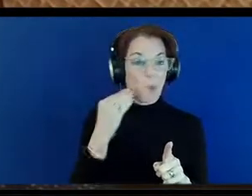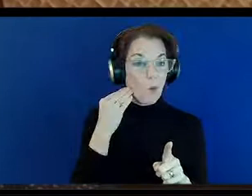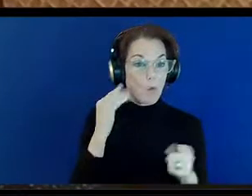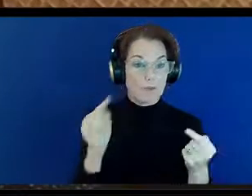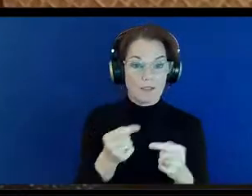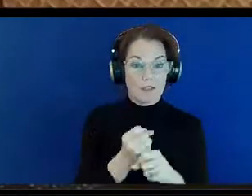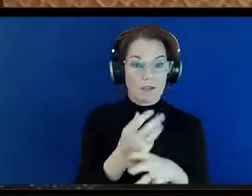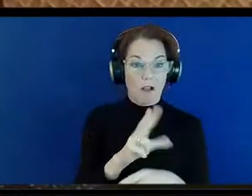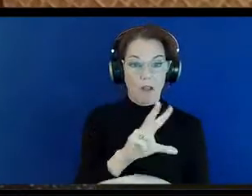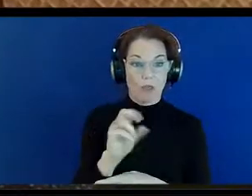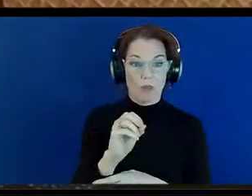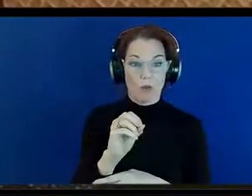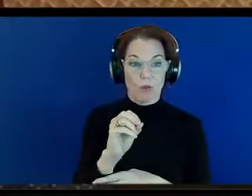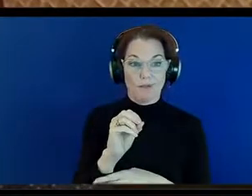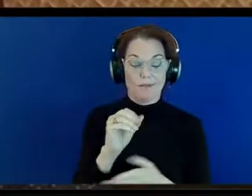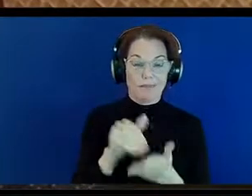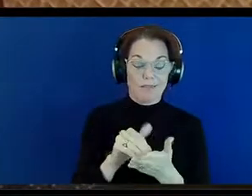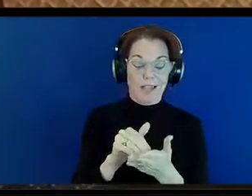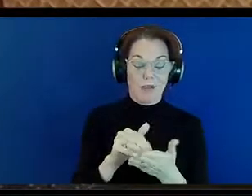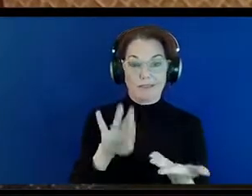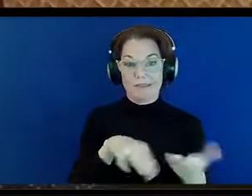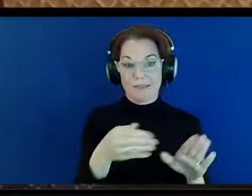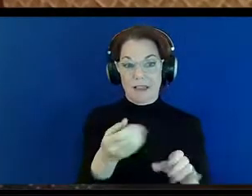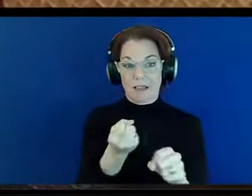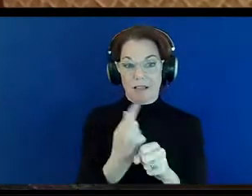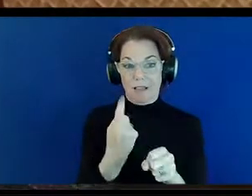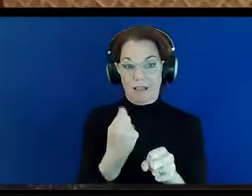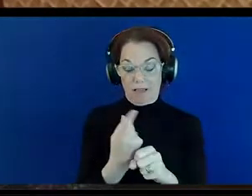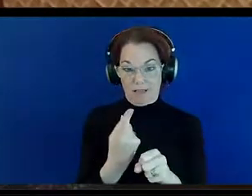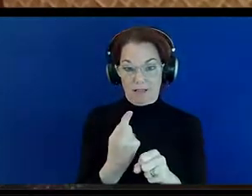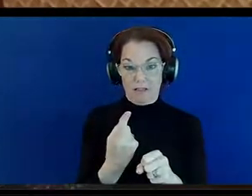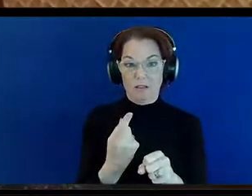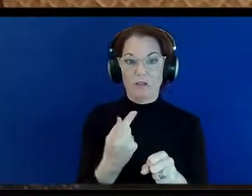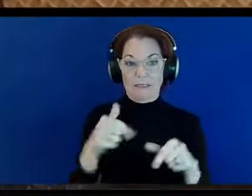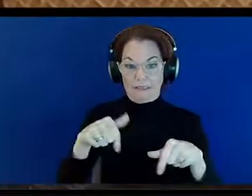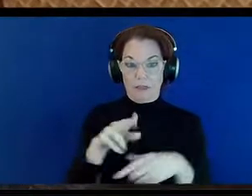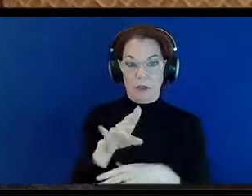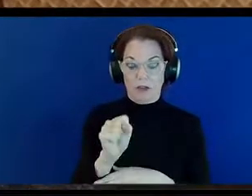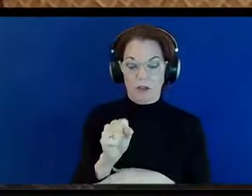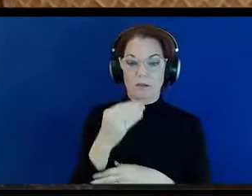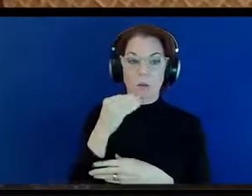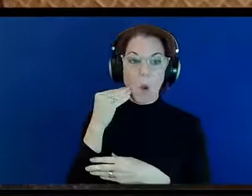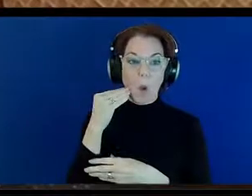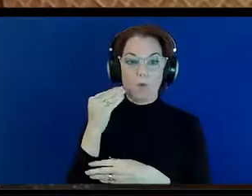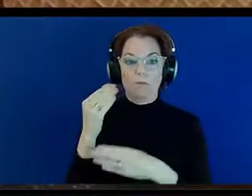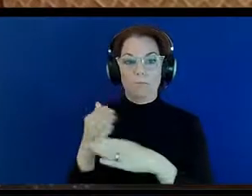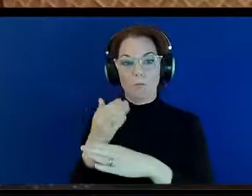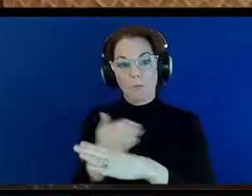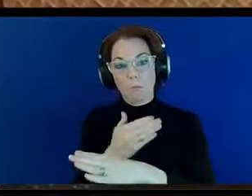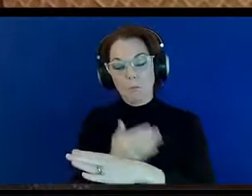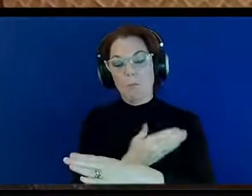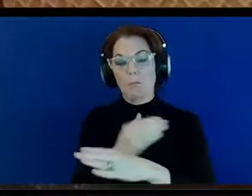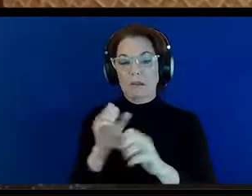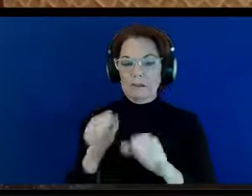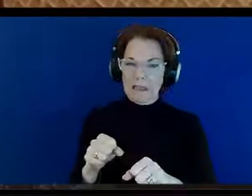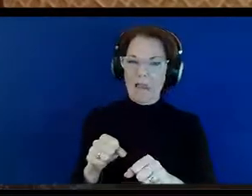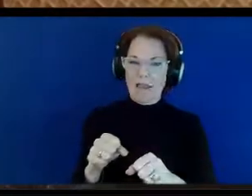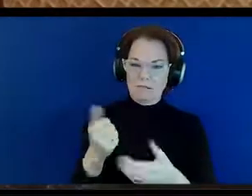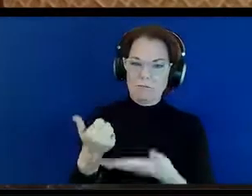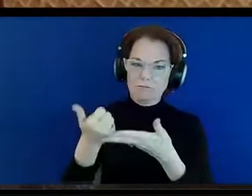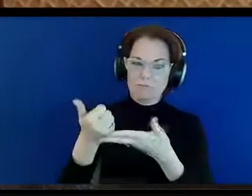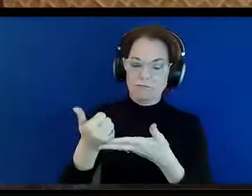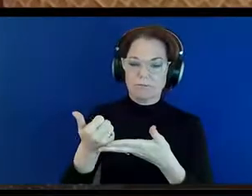deaths and 12 million non-fatal injuries annually in the United States. Home improvements, modifications, and repairs can enhance